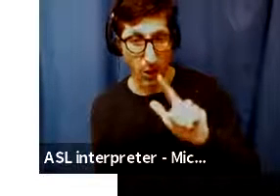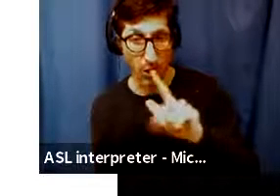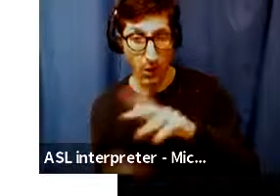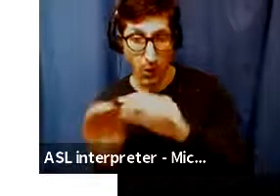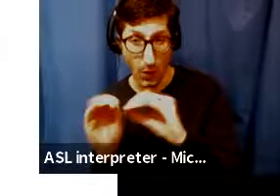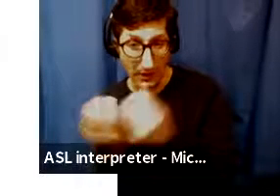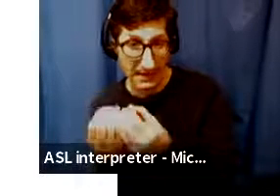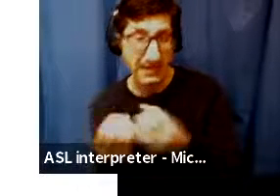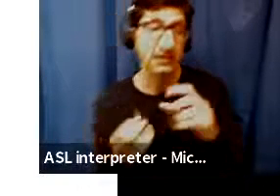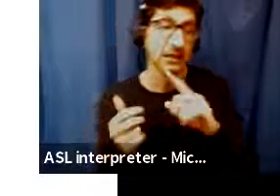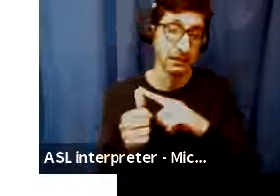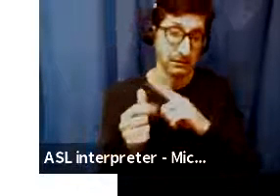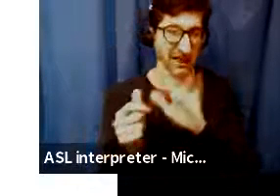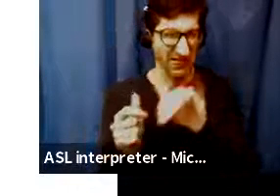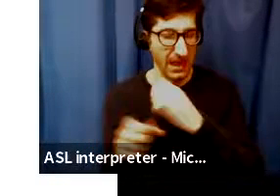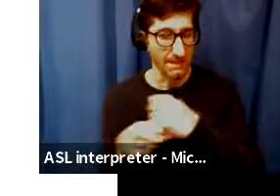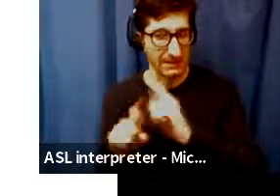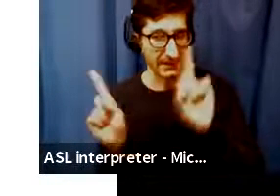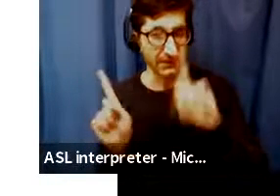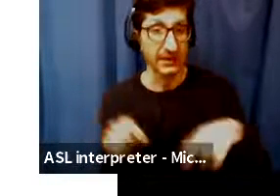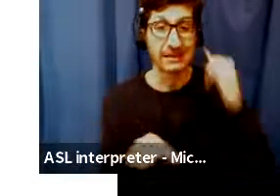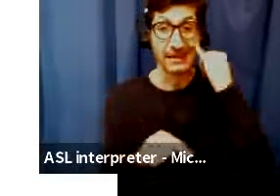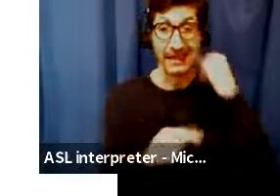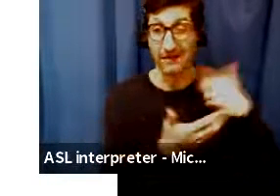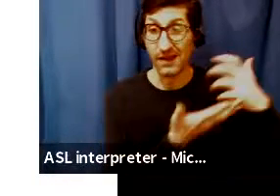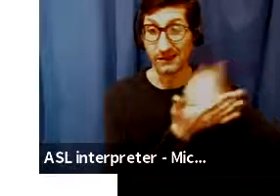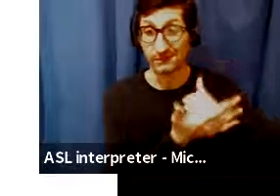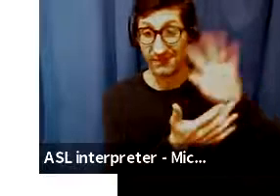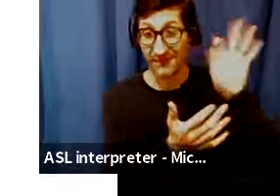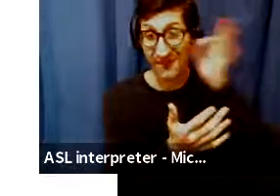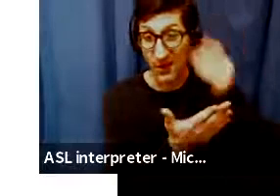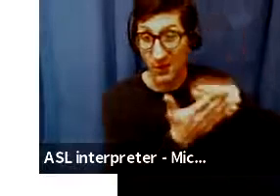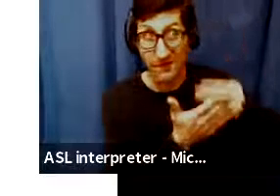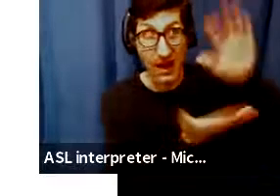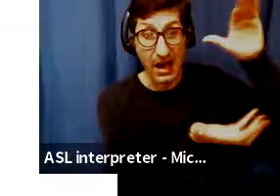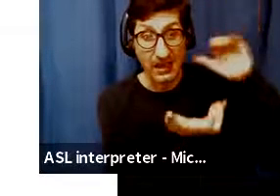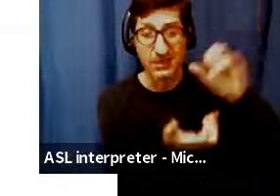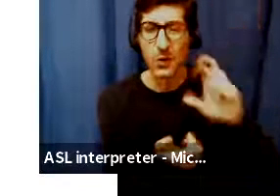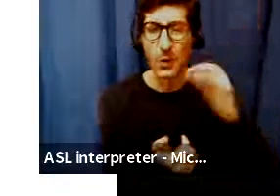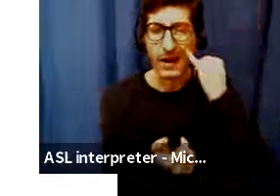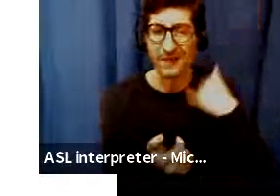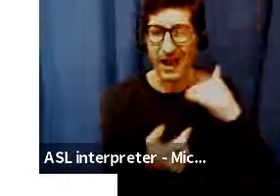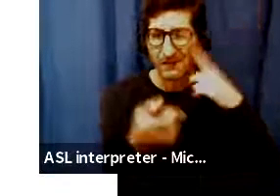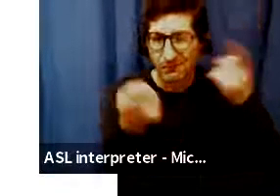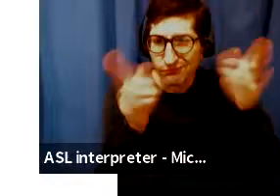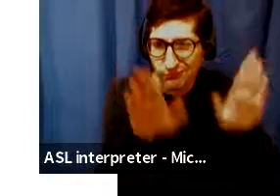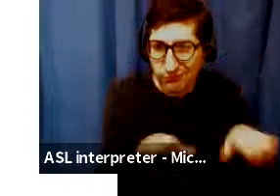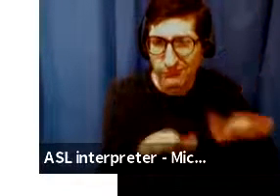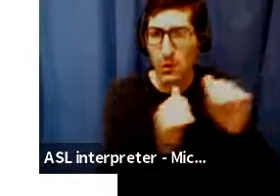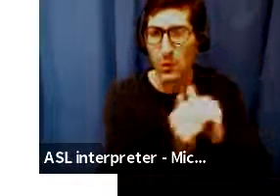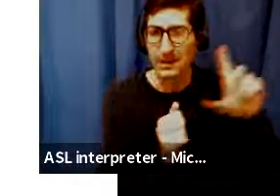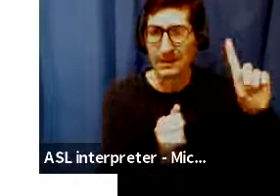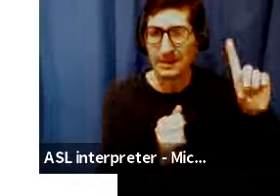entered into a settlement agreement with the Department of Justice. These three entities need to